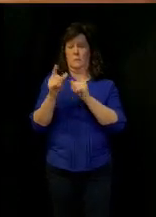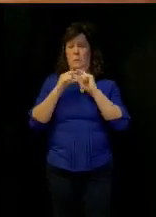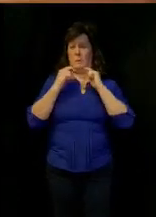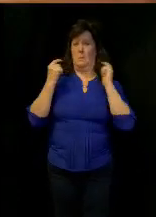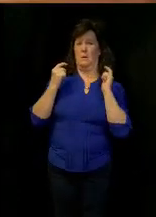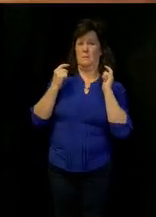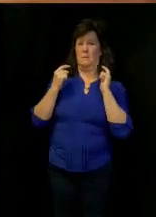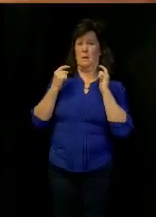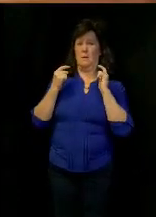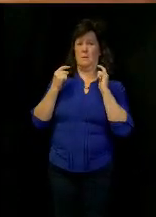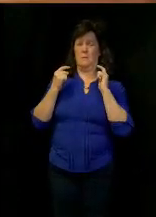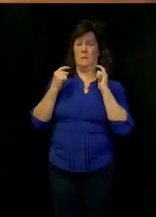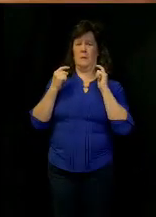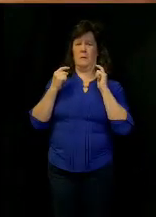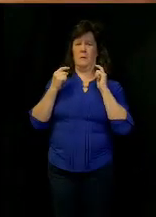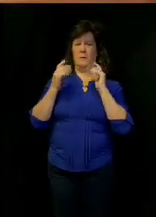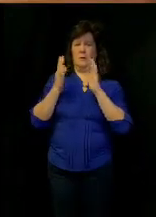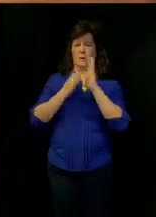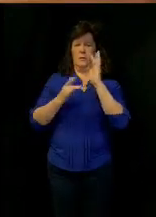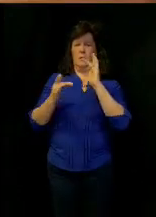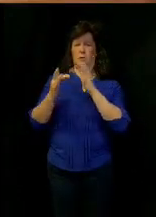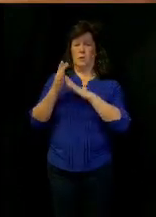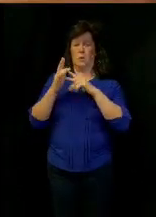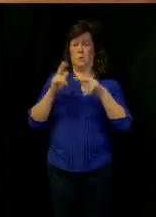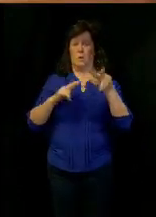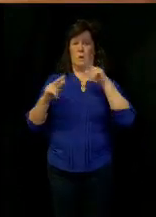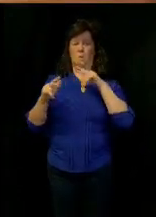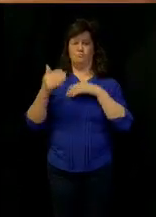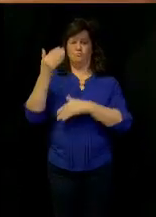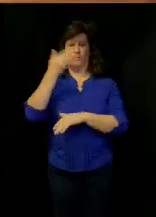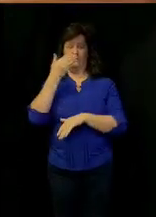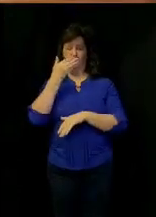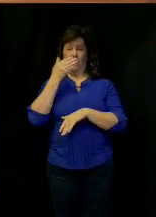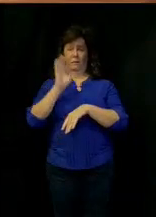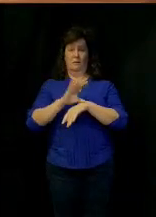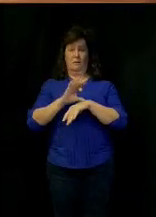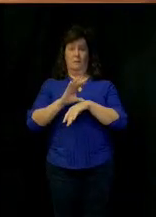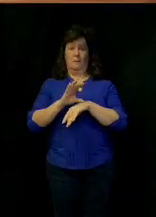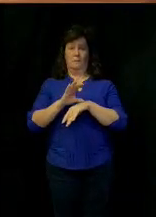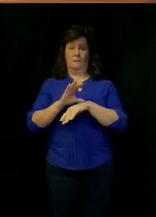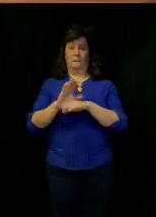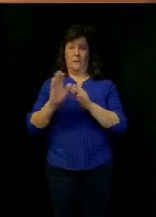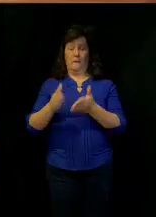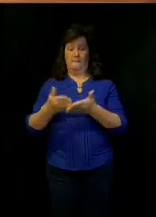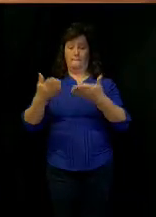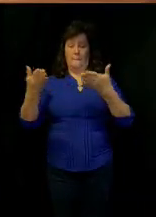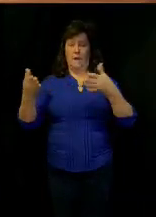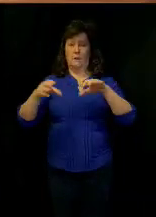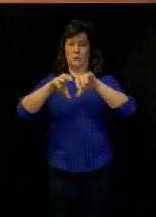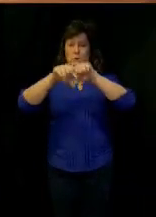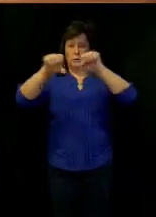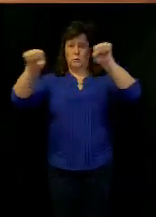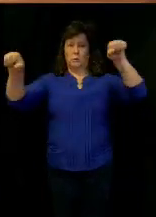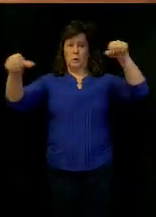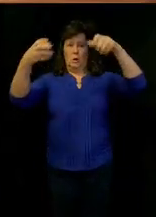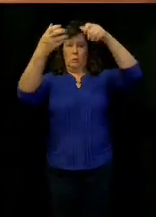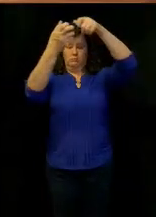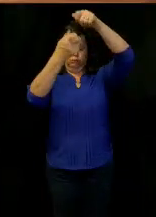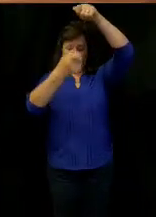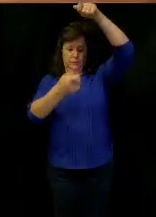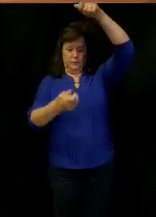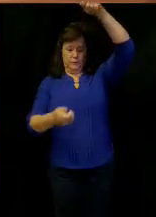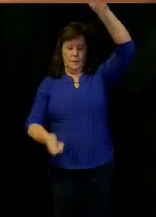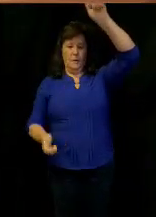in, busts the place up, walks to the pulpit. And this, you can imagine, you know those big old huge